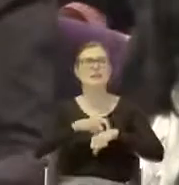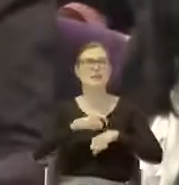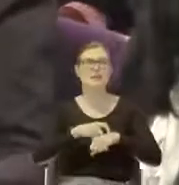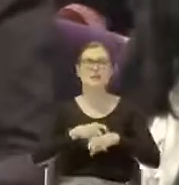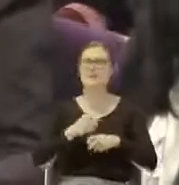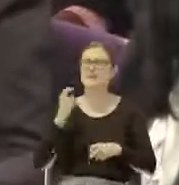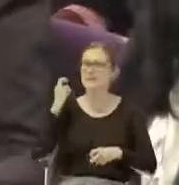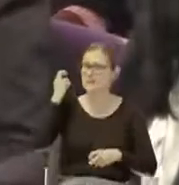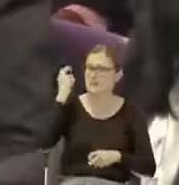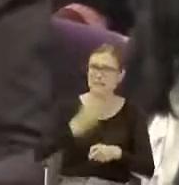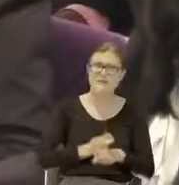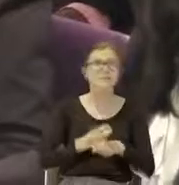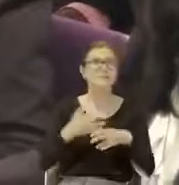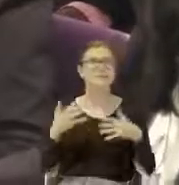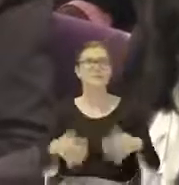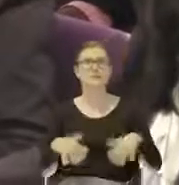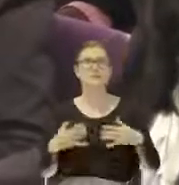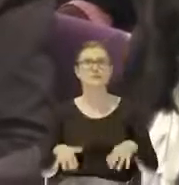This includes